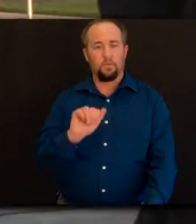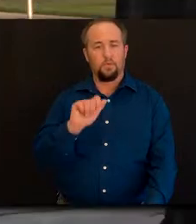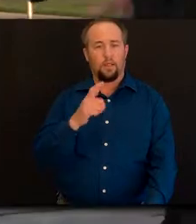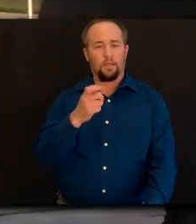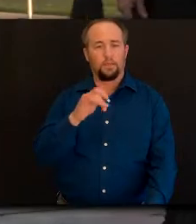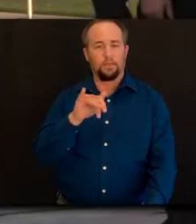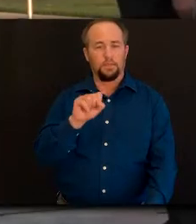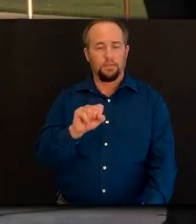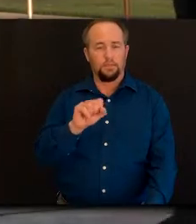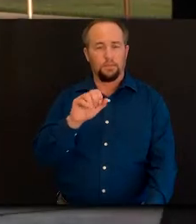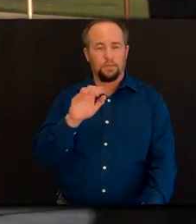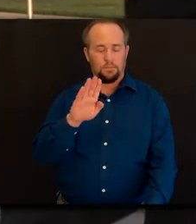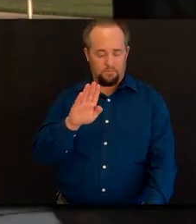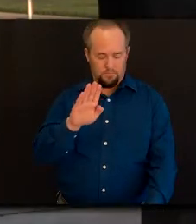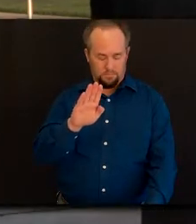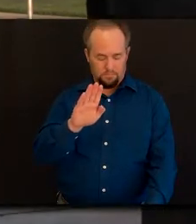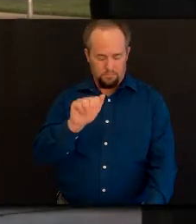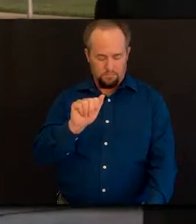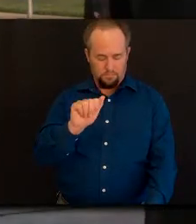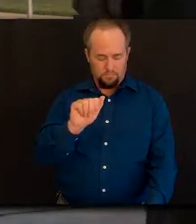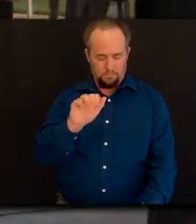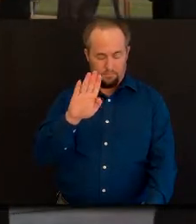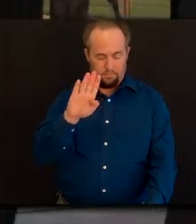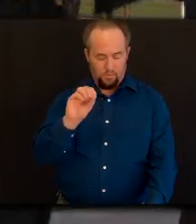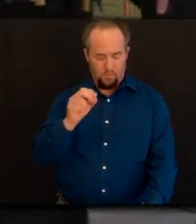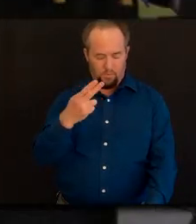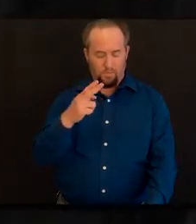Alexis Ann Bame.